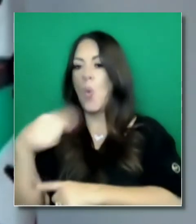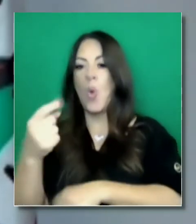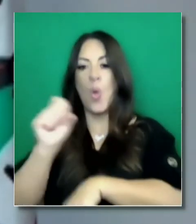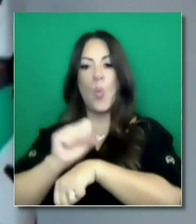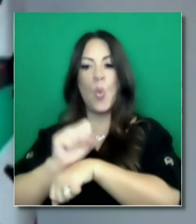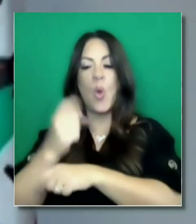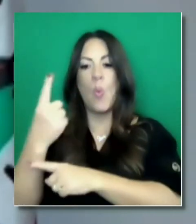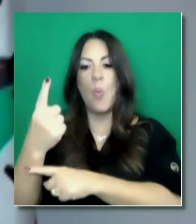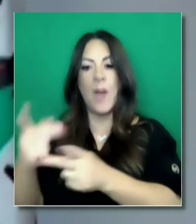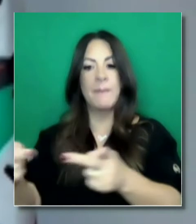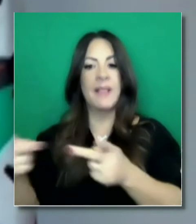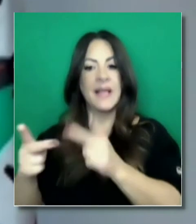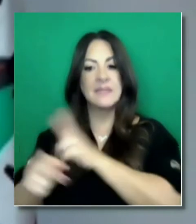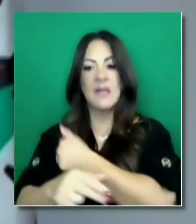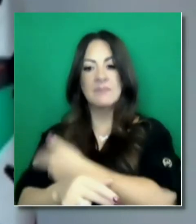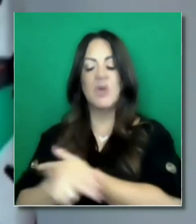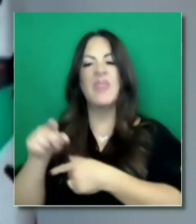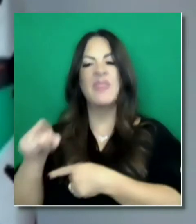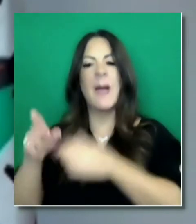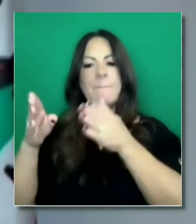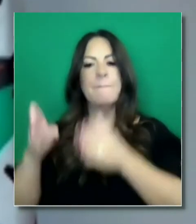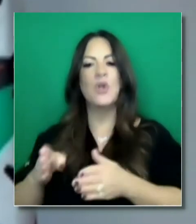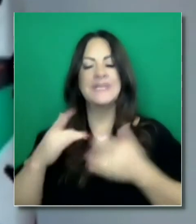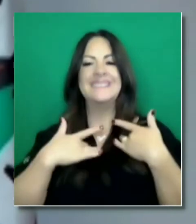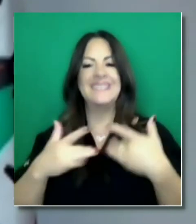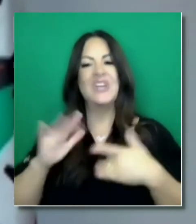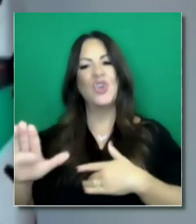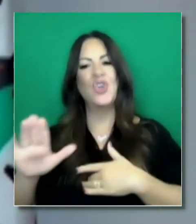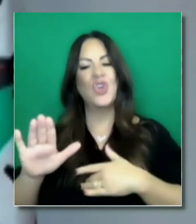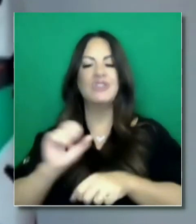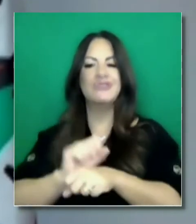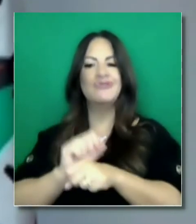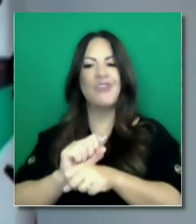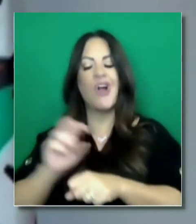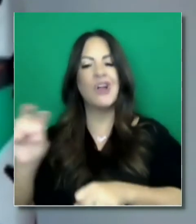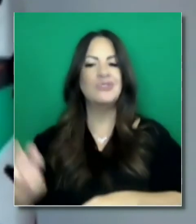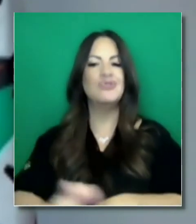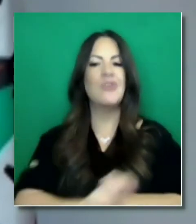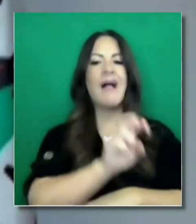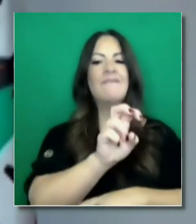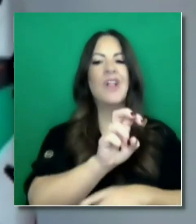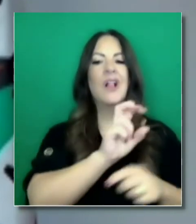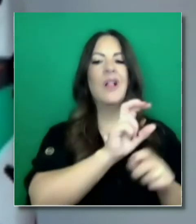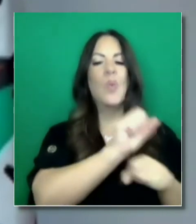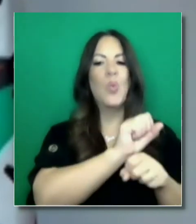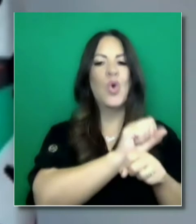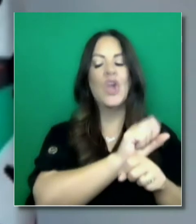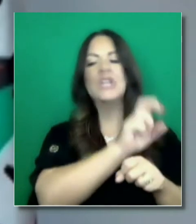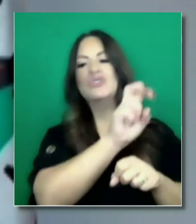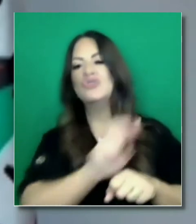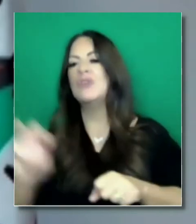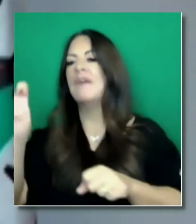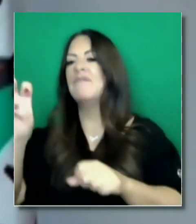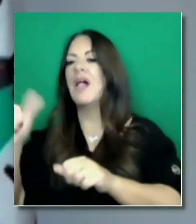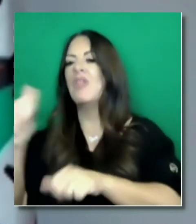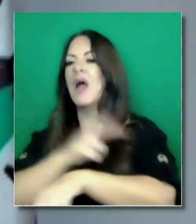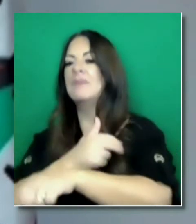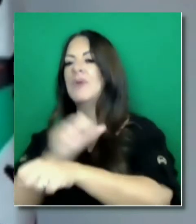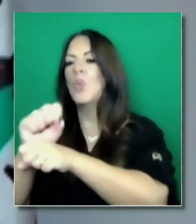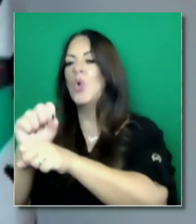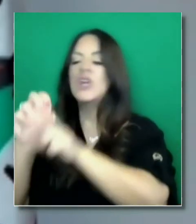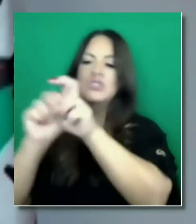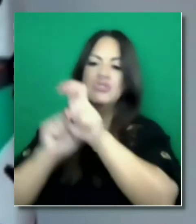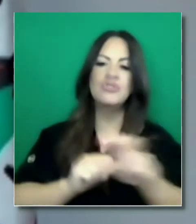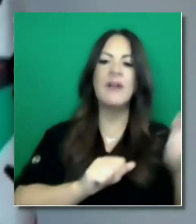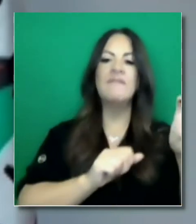help support hospitals that are affected. We have not been able to get that reliable number up until now into the state.